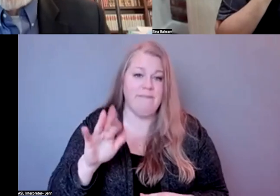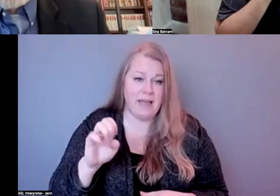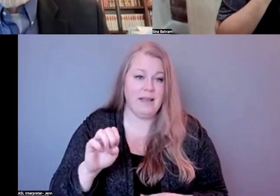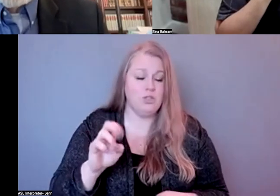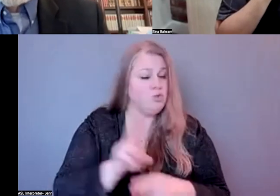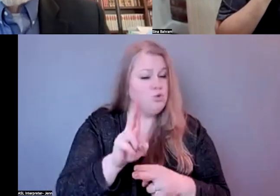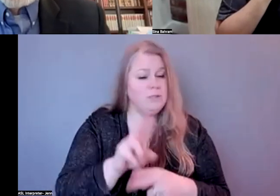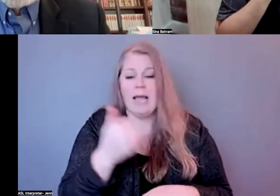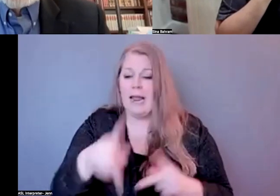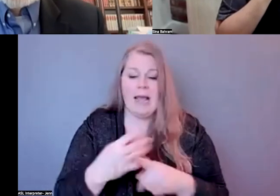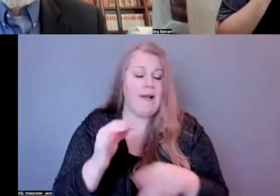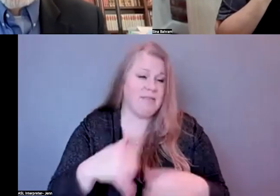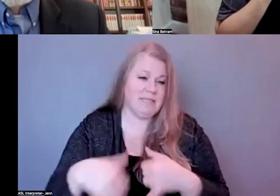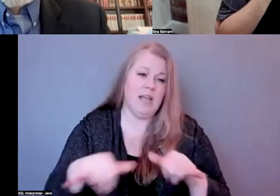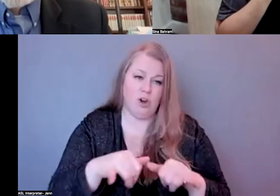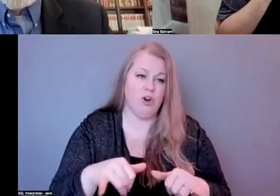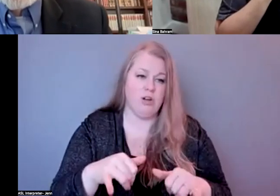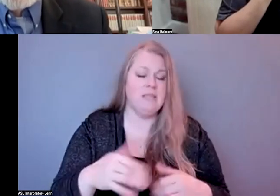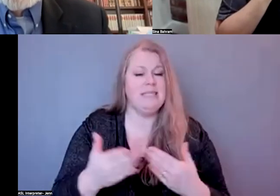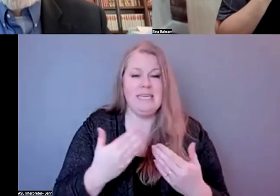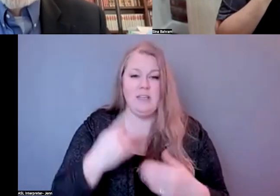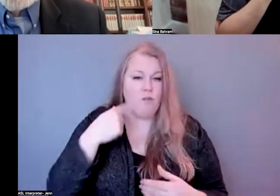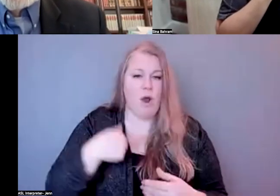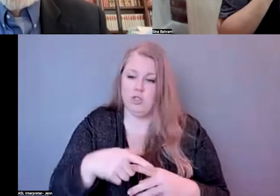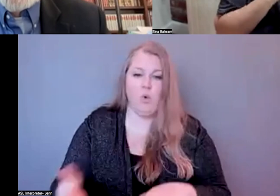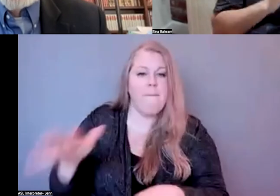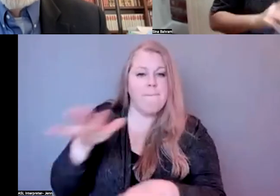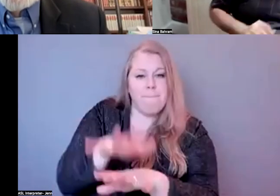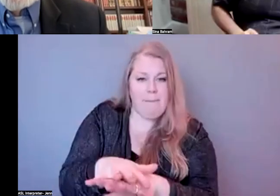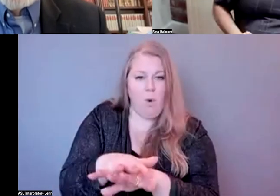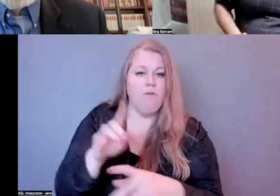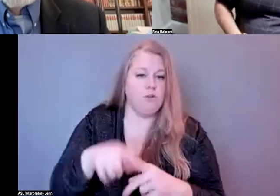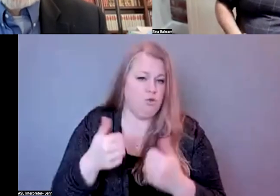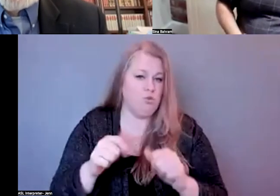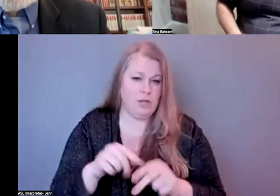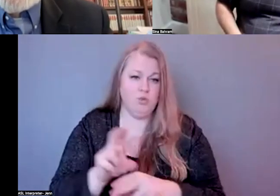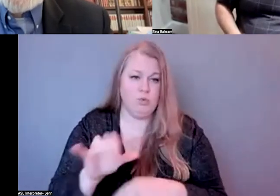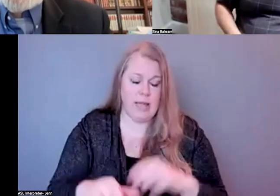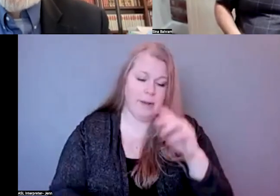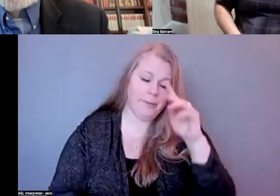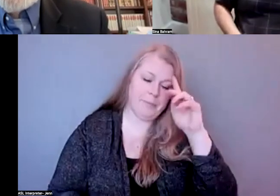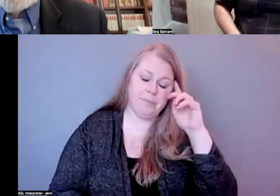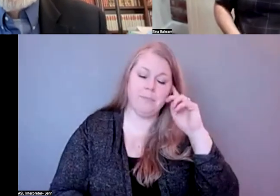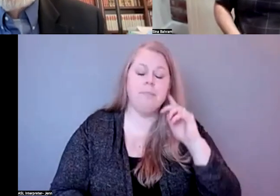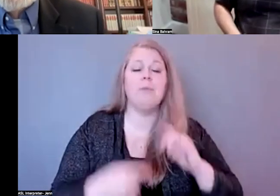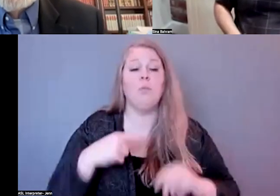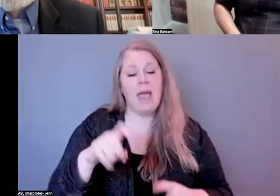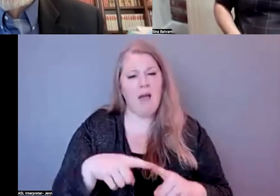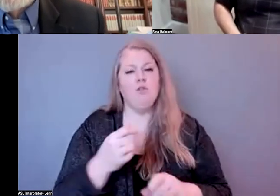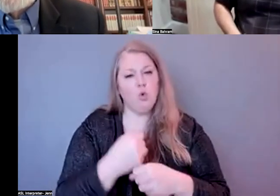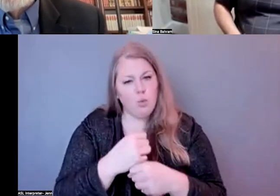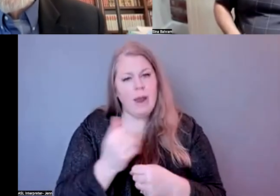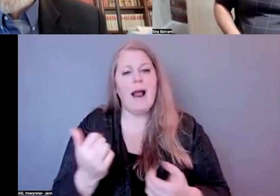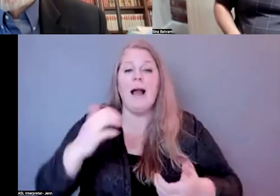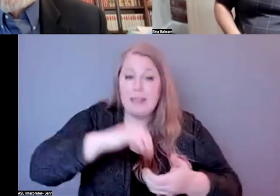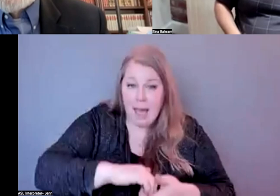using any standard. It's easiest for us to map over to try to do that. We do have to create this collaborative,